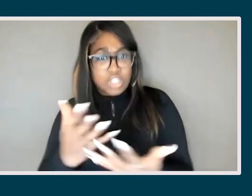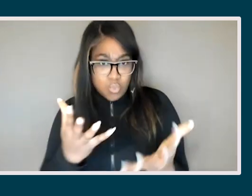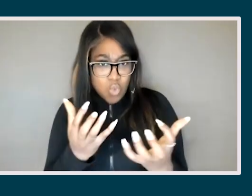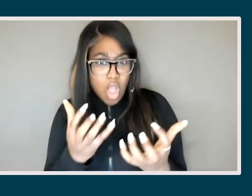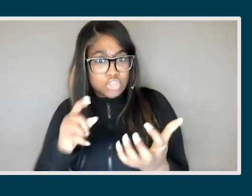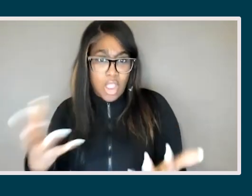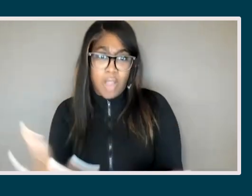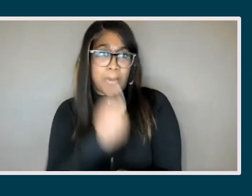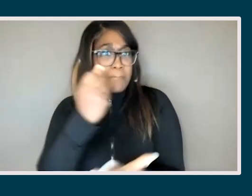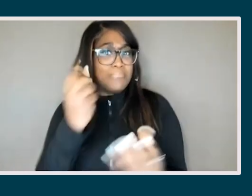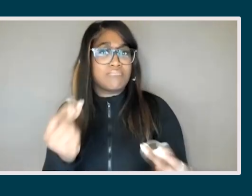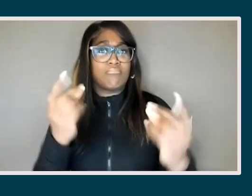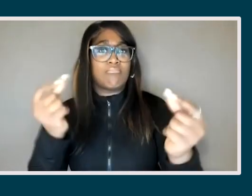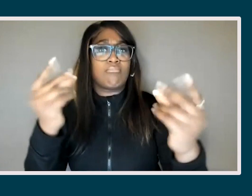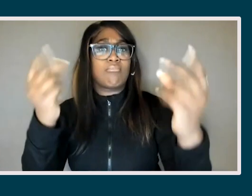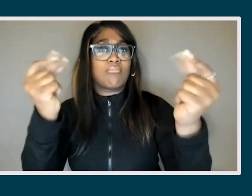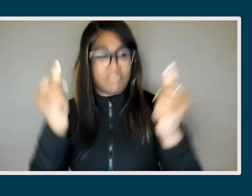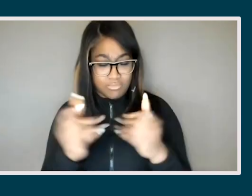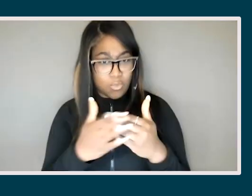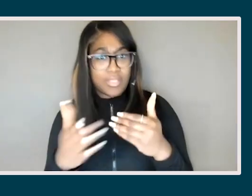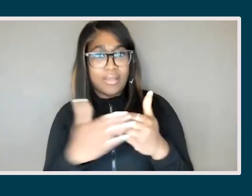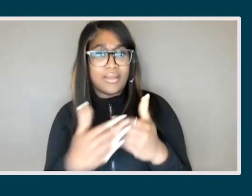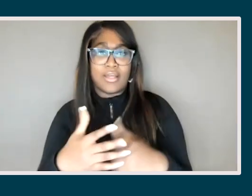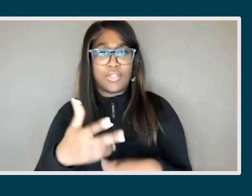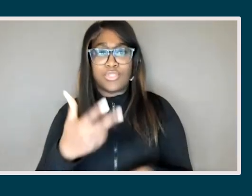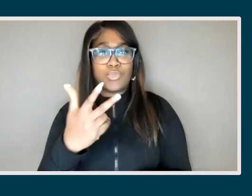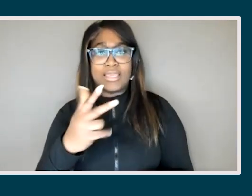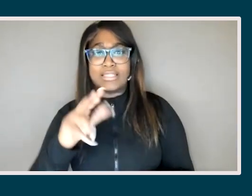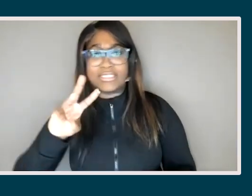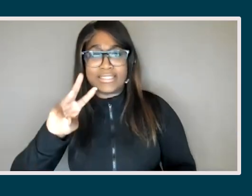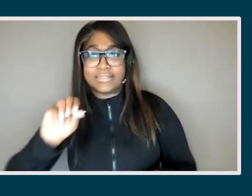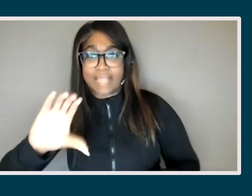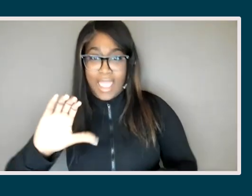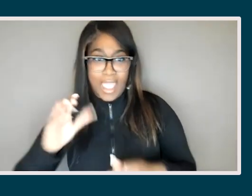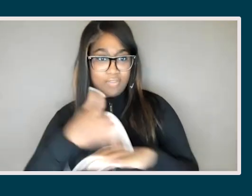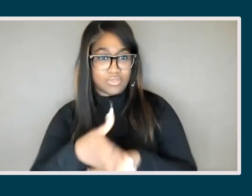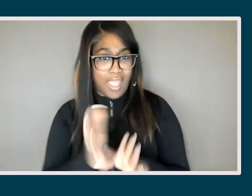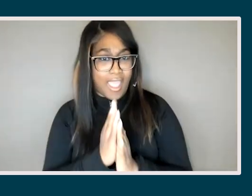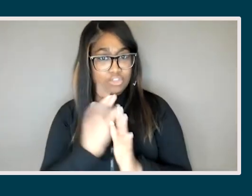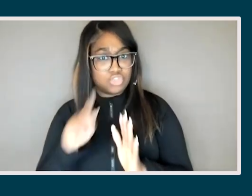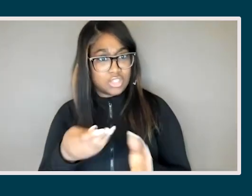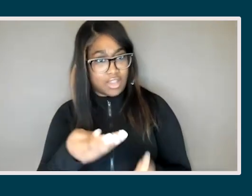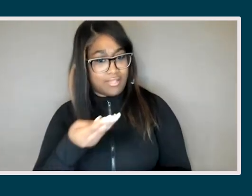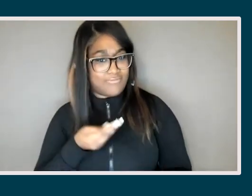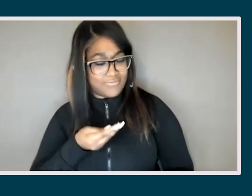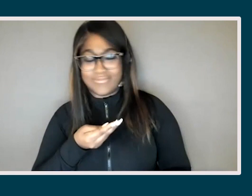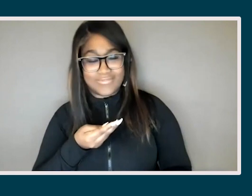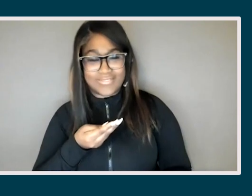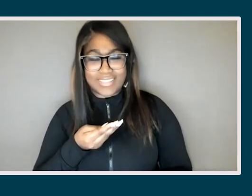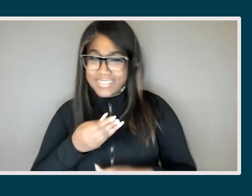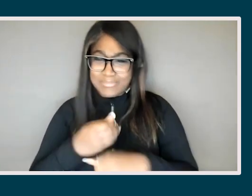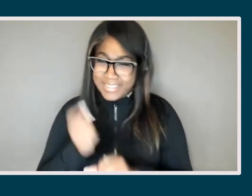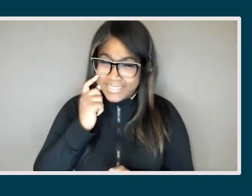and preferably within like 3 to 6 seconds of asking for it. Make it make sense. What do you mean